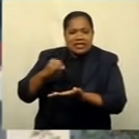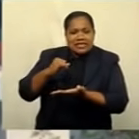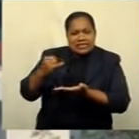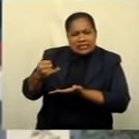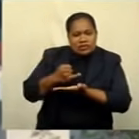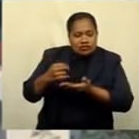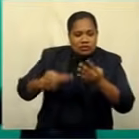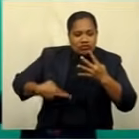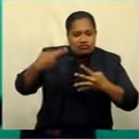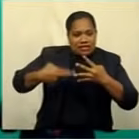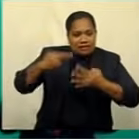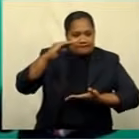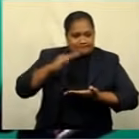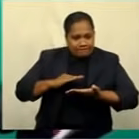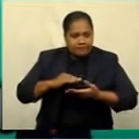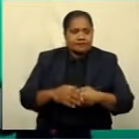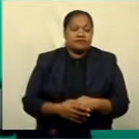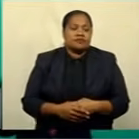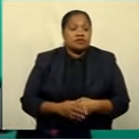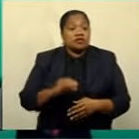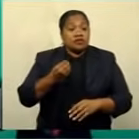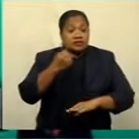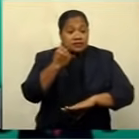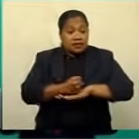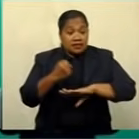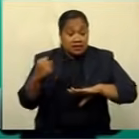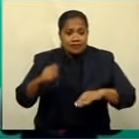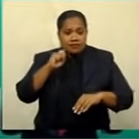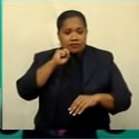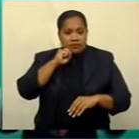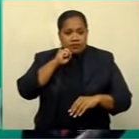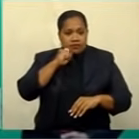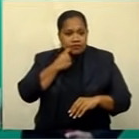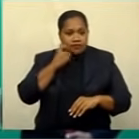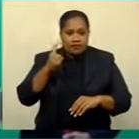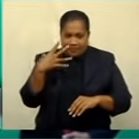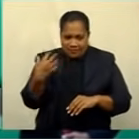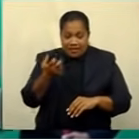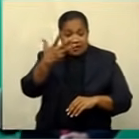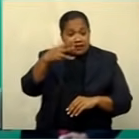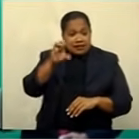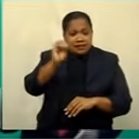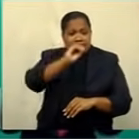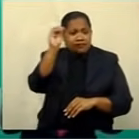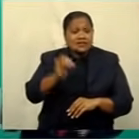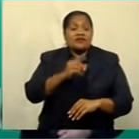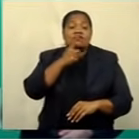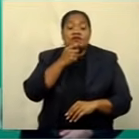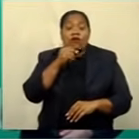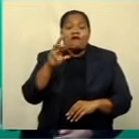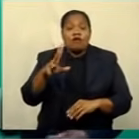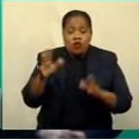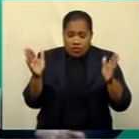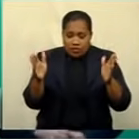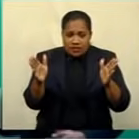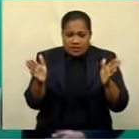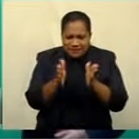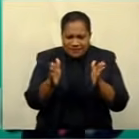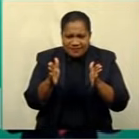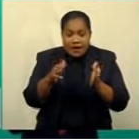financial institutions, government will guarantee 90% of the loan for the micro businesses through the RBF